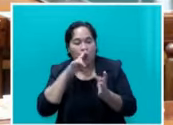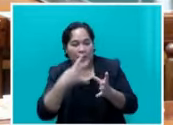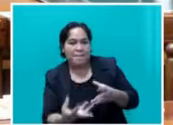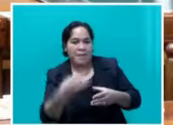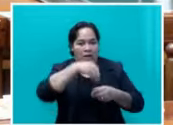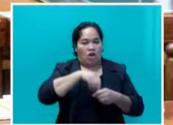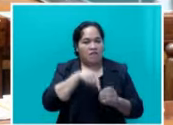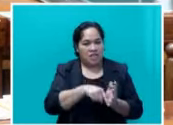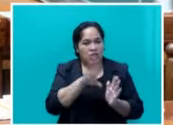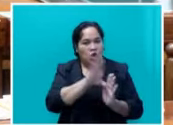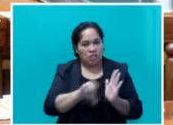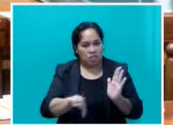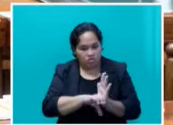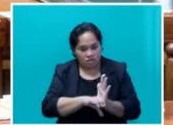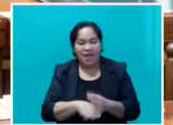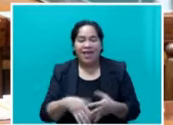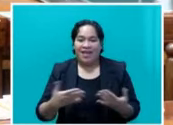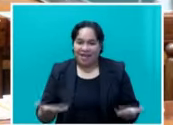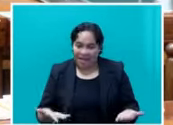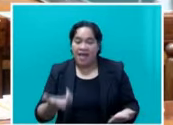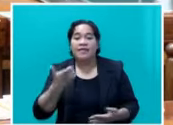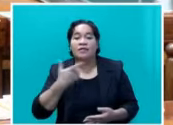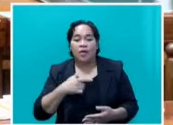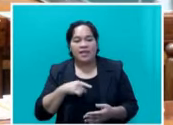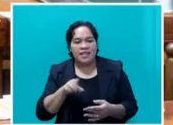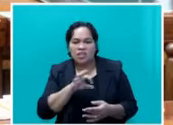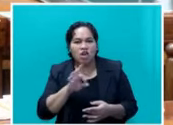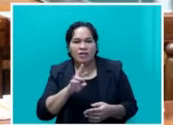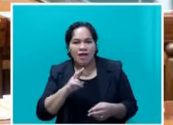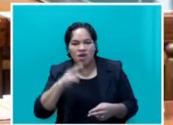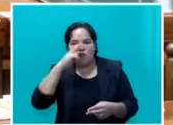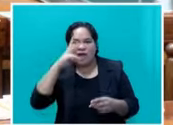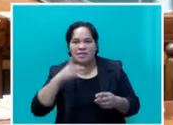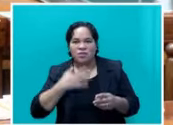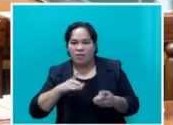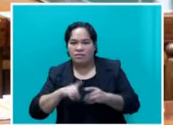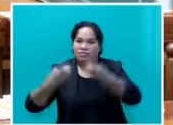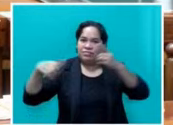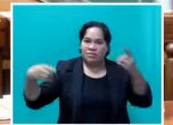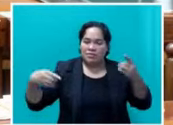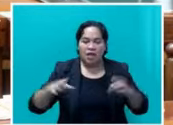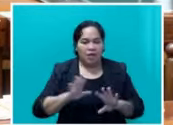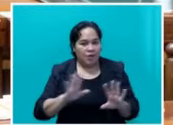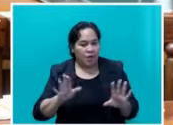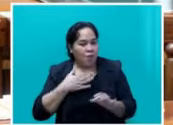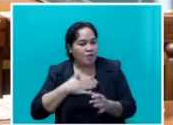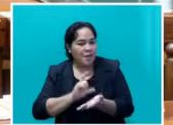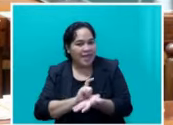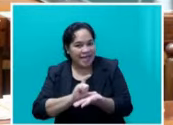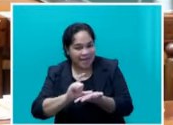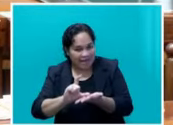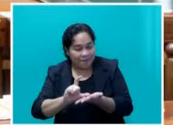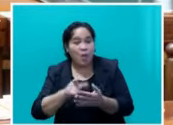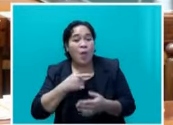what happened, Honorable Speaker, and this is not a racist concern. I just want to make it clear here. It